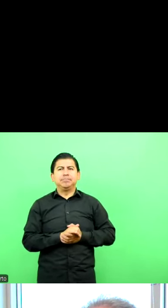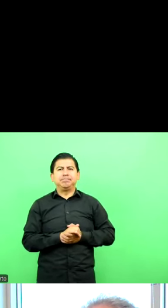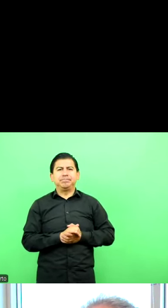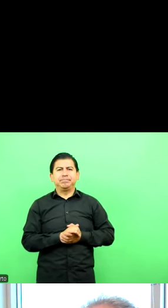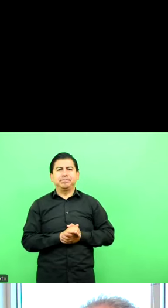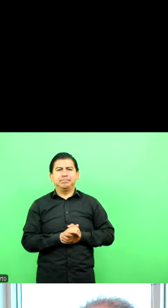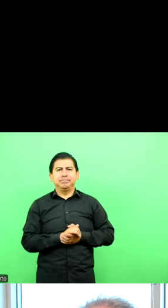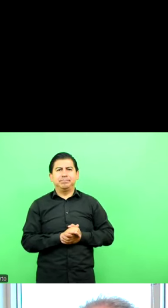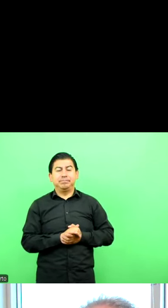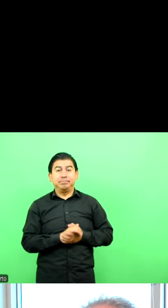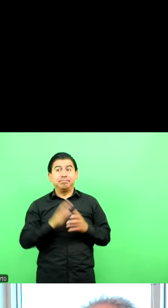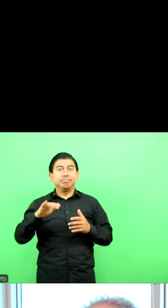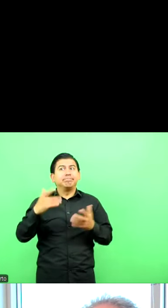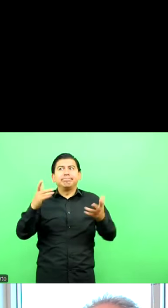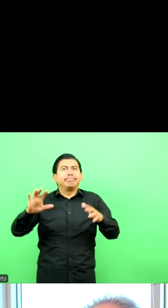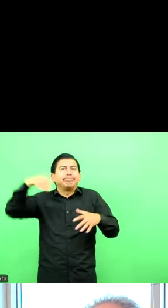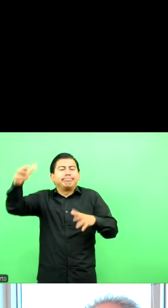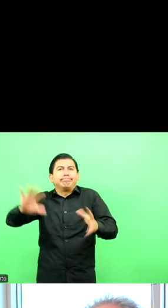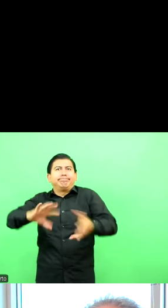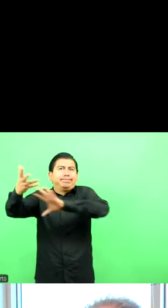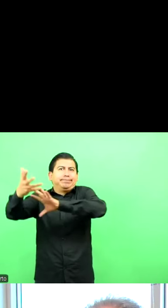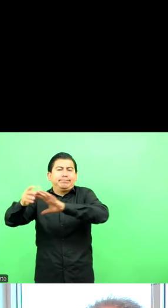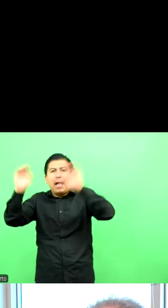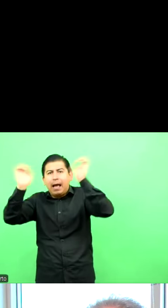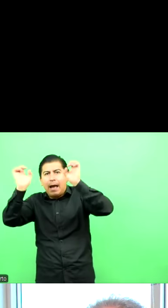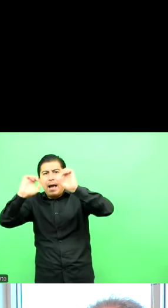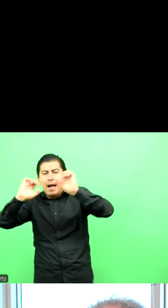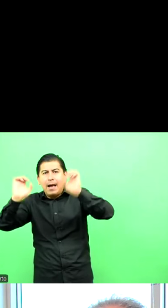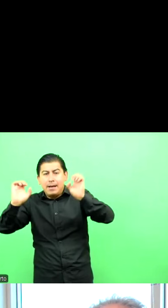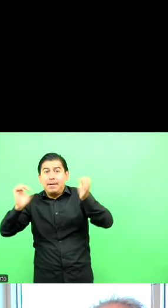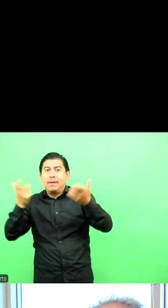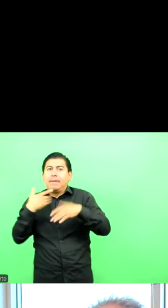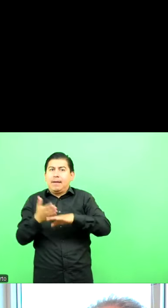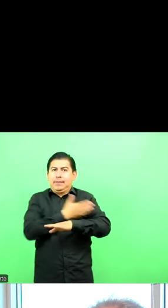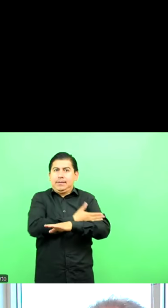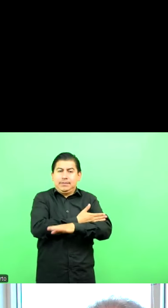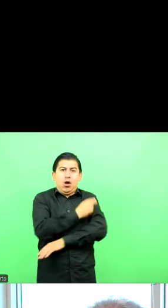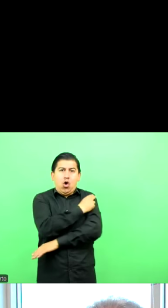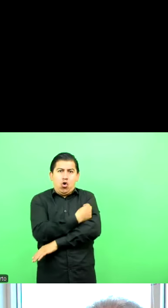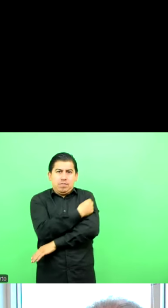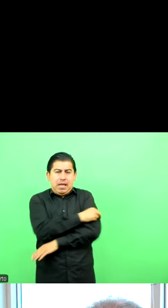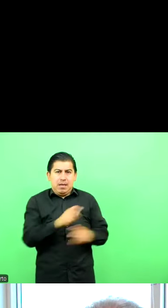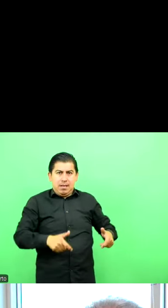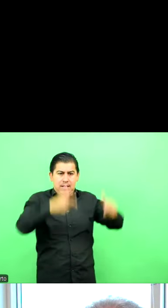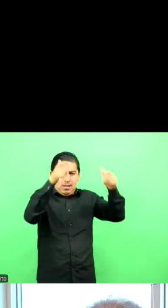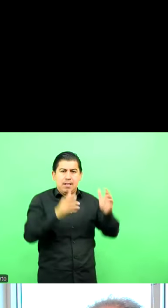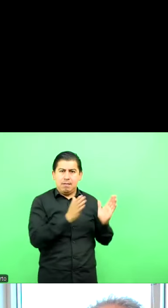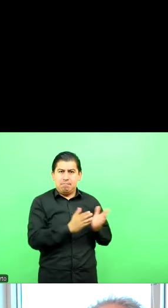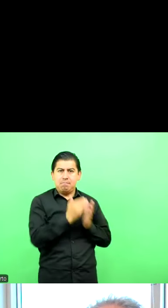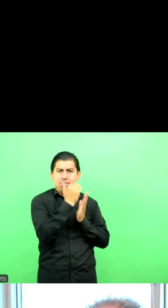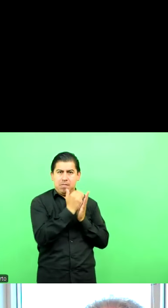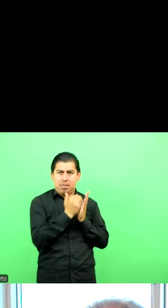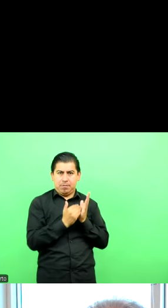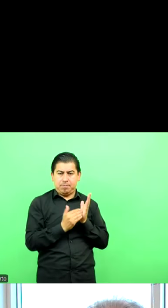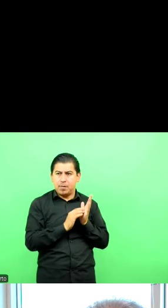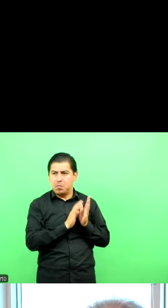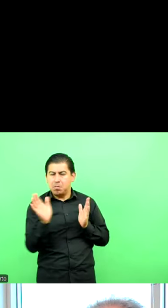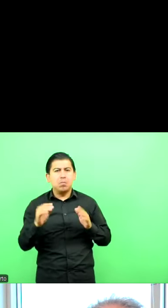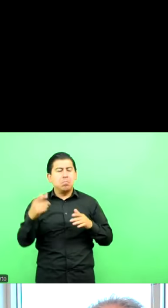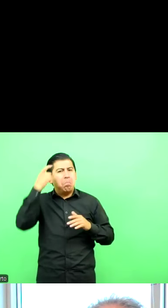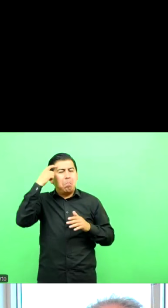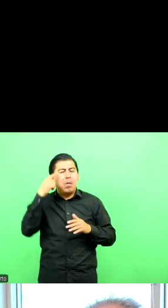be prepared and during the emergency, provide essential services,